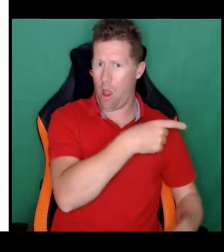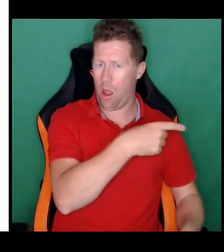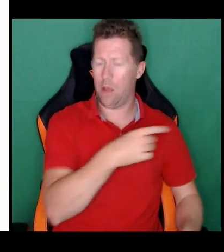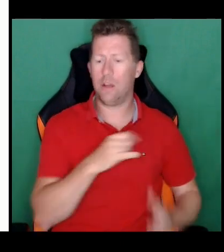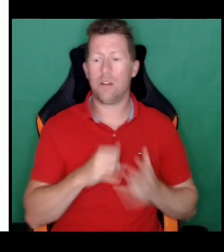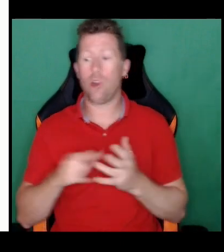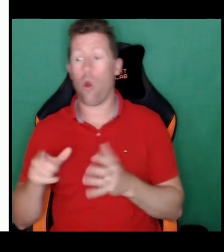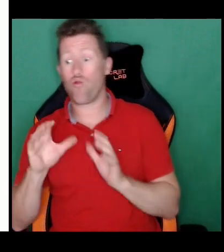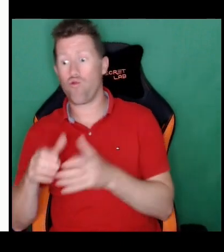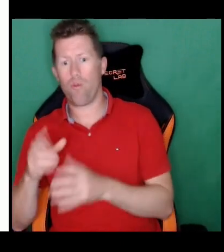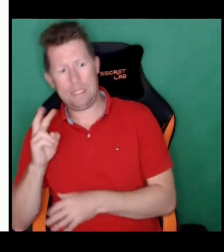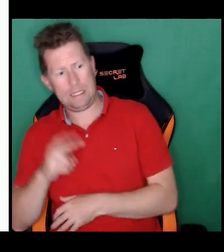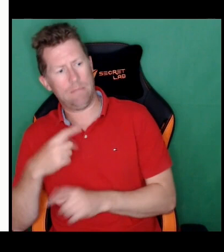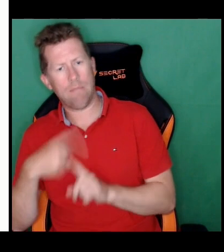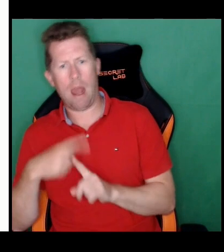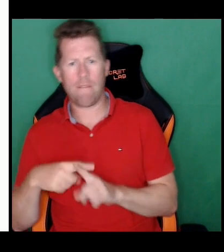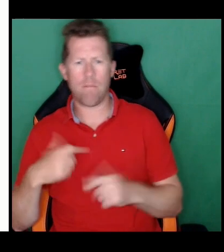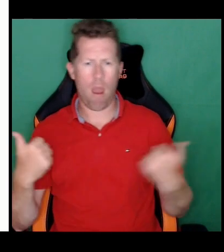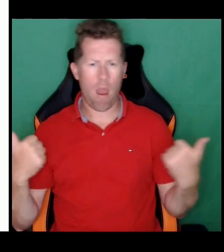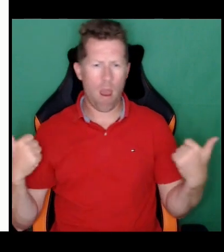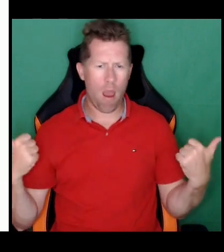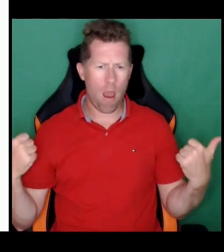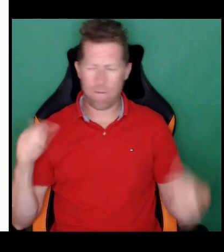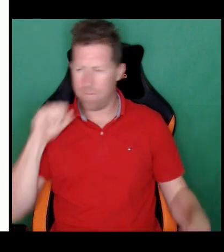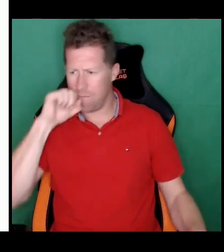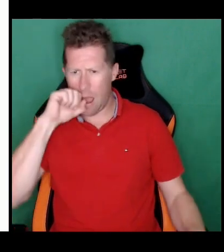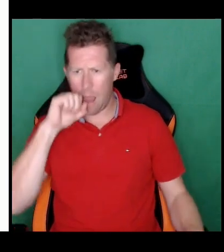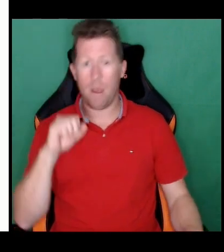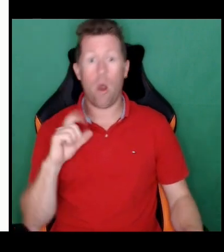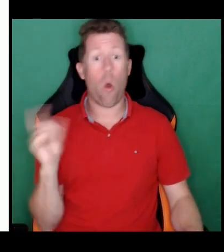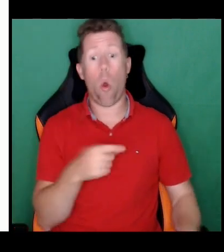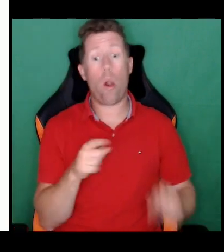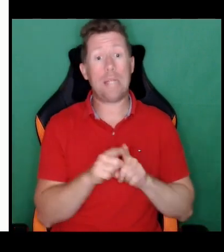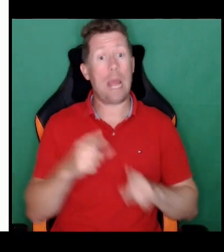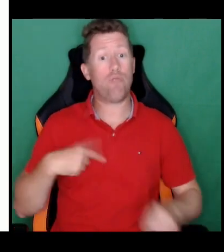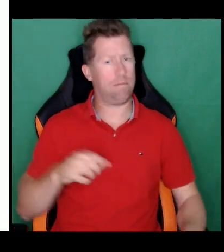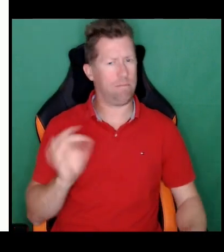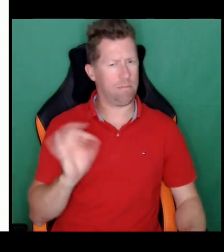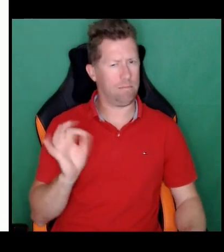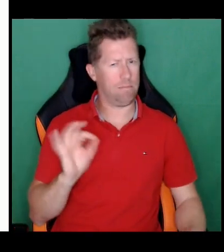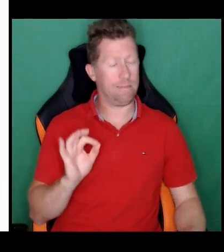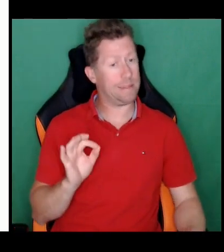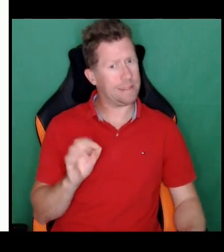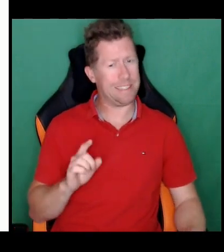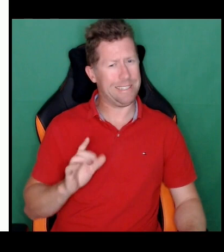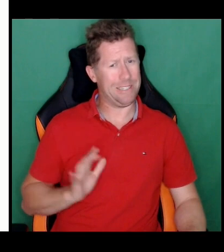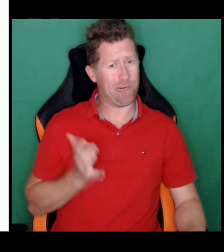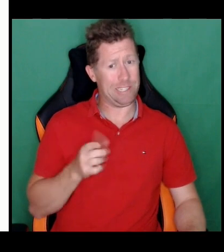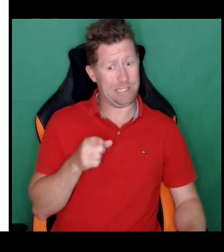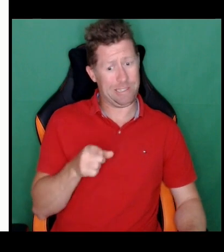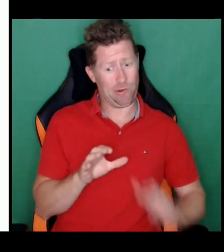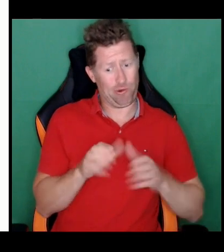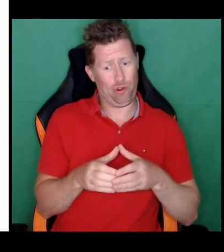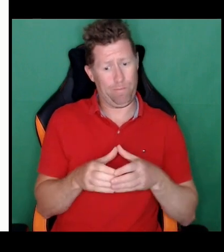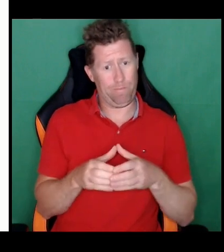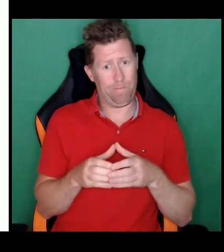many benefits to vaping, but they don't all vape for the same reasons. This is really important for this segment, is that it's actually